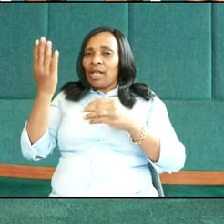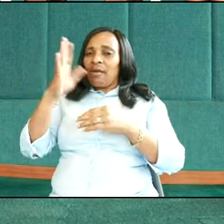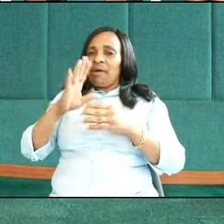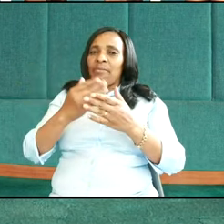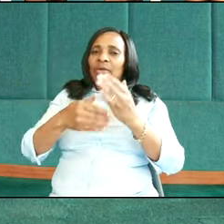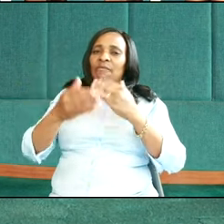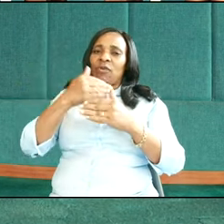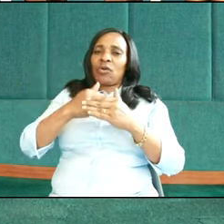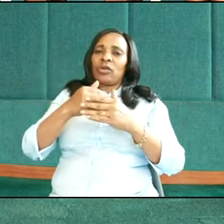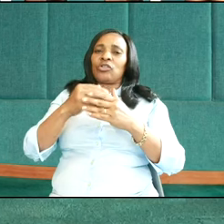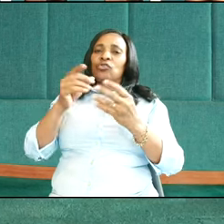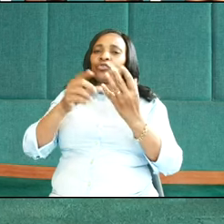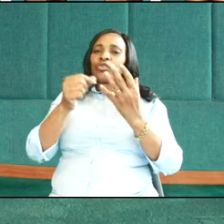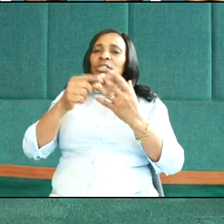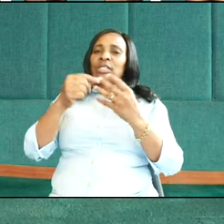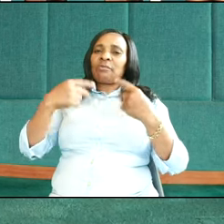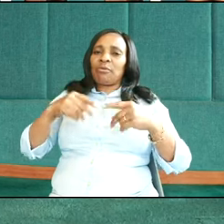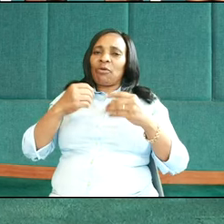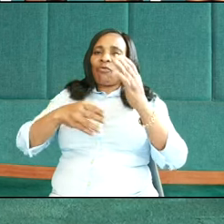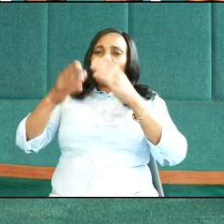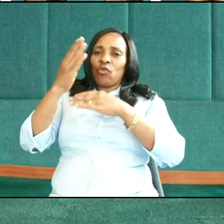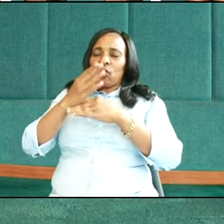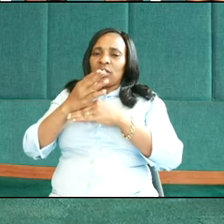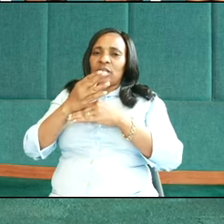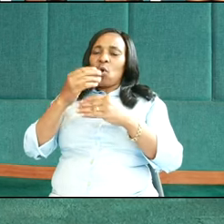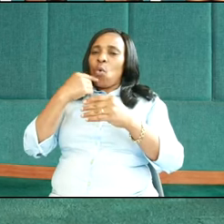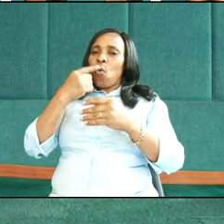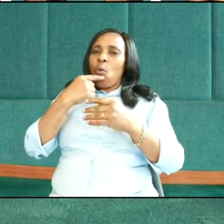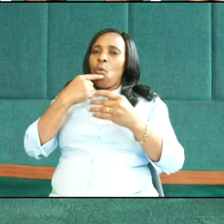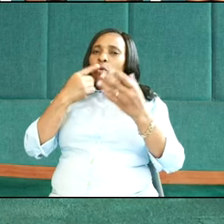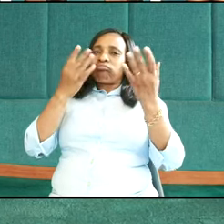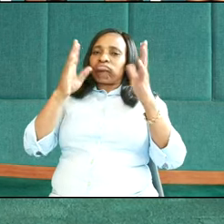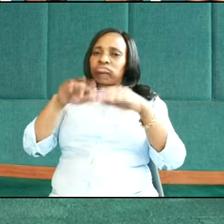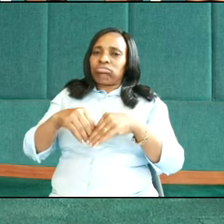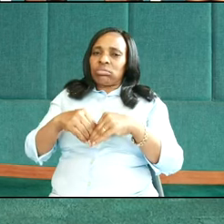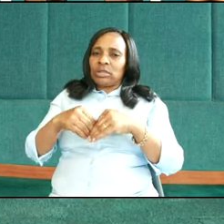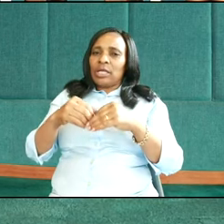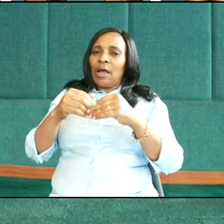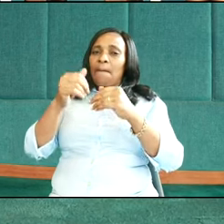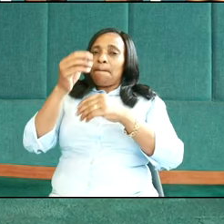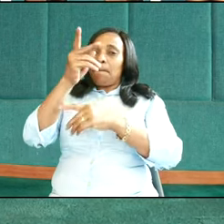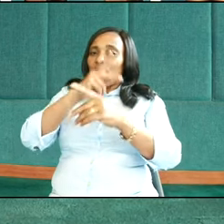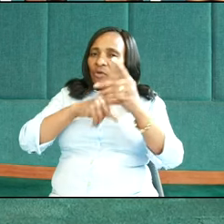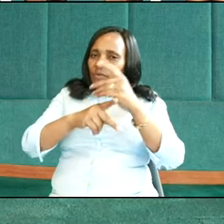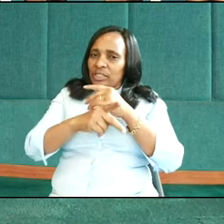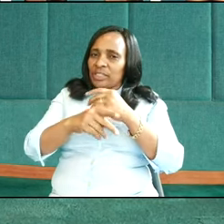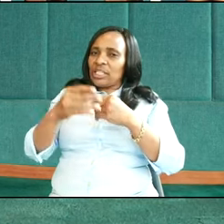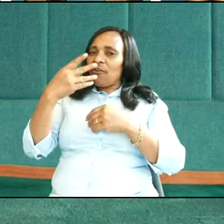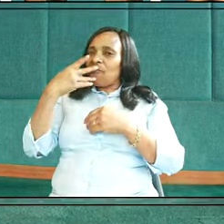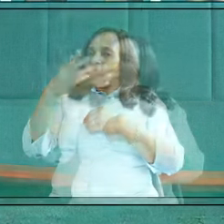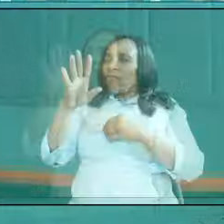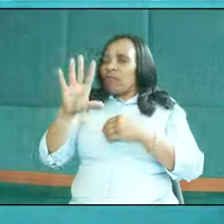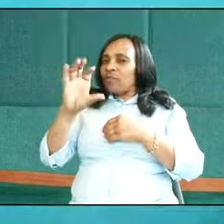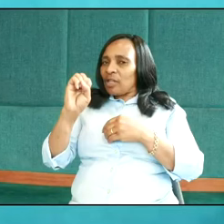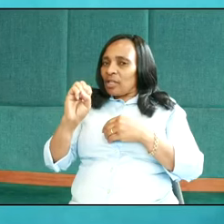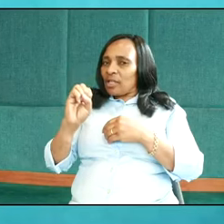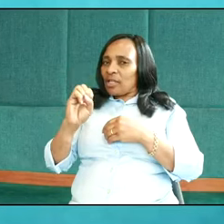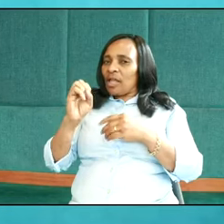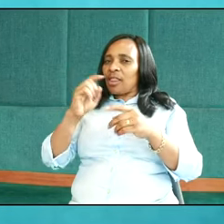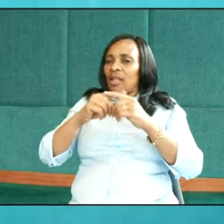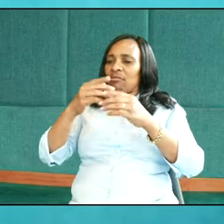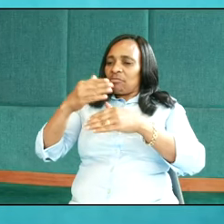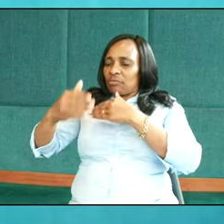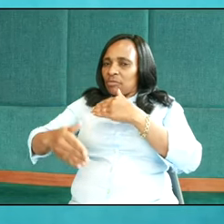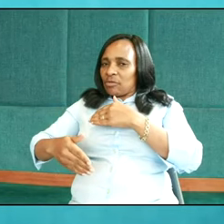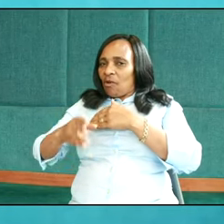chosen people of God fallen so low in apostasy. Of the prophets of Baal, there were 450. Besides